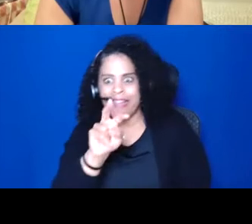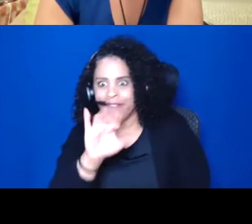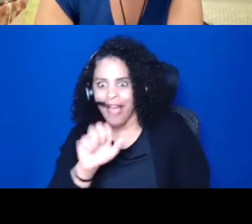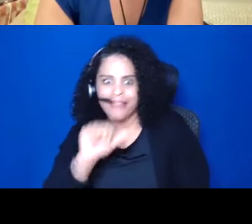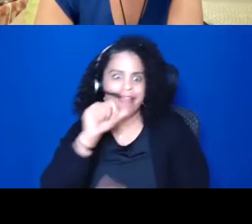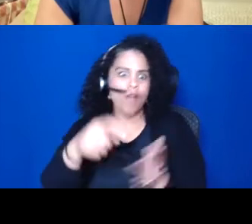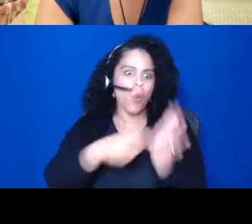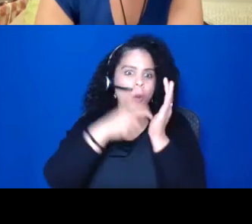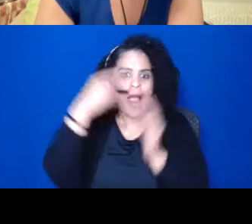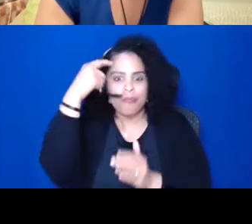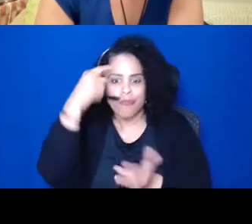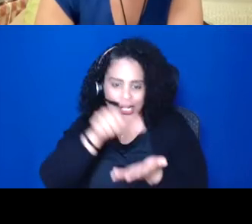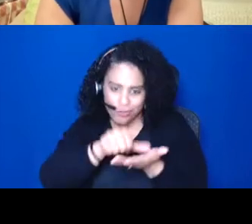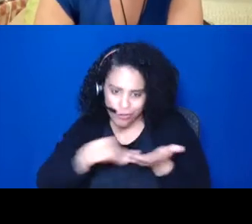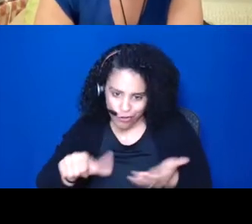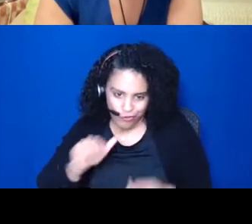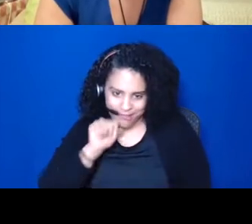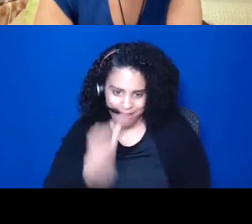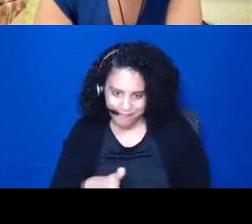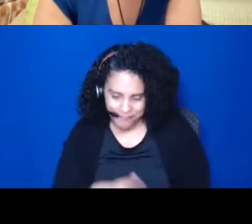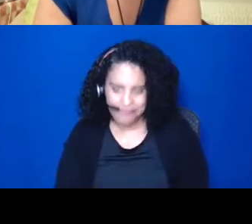require brain surgery.